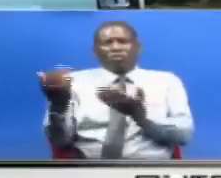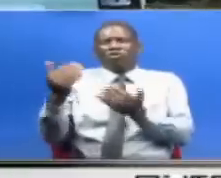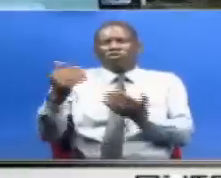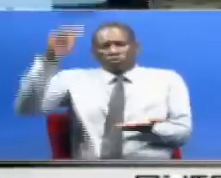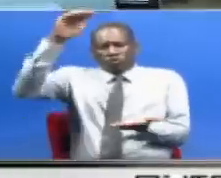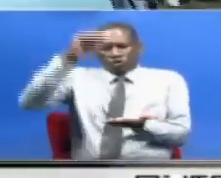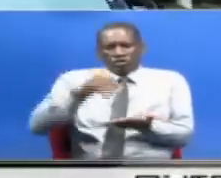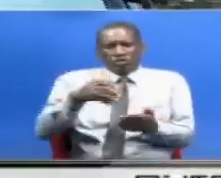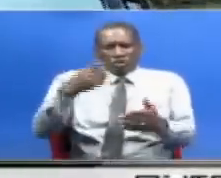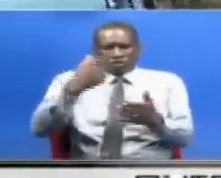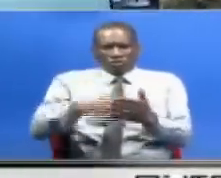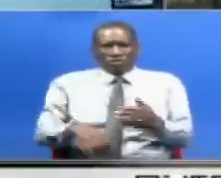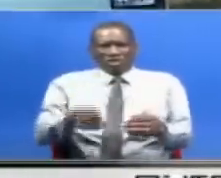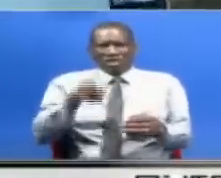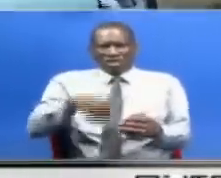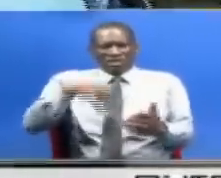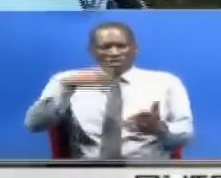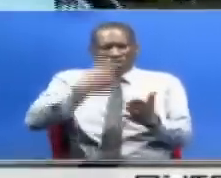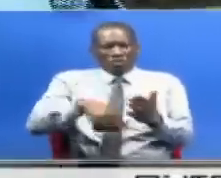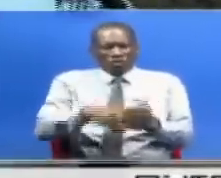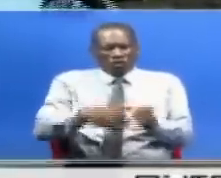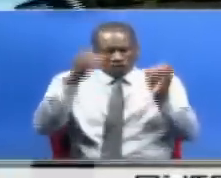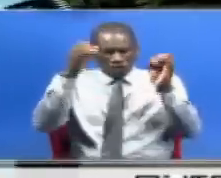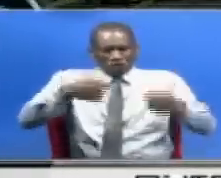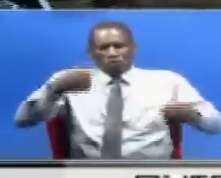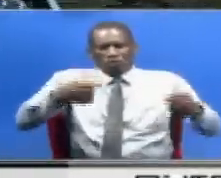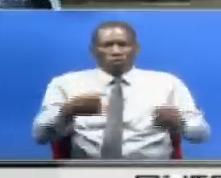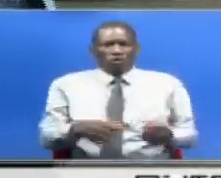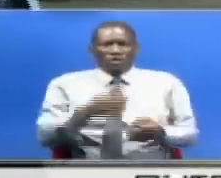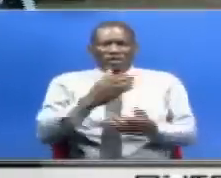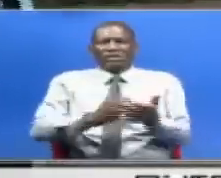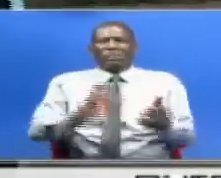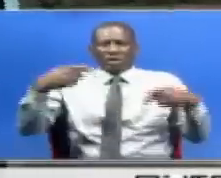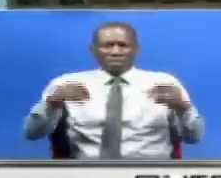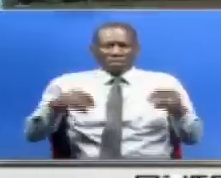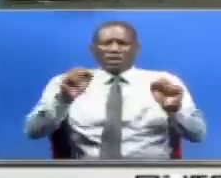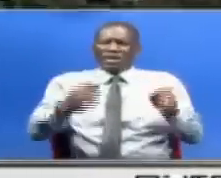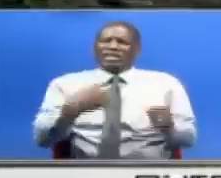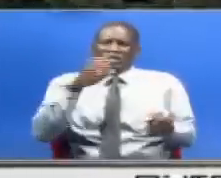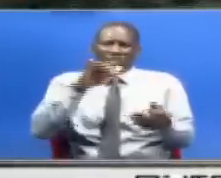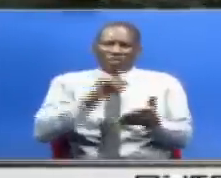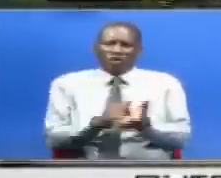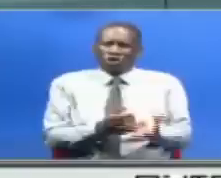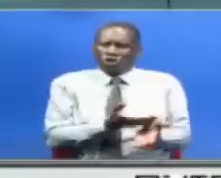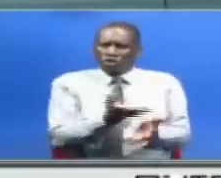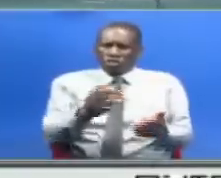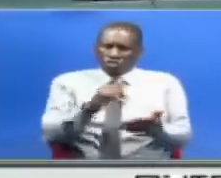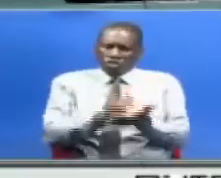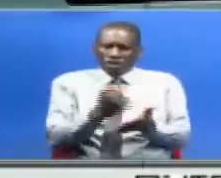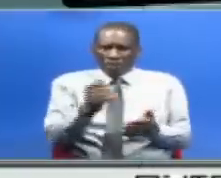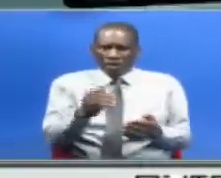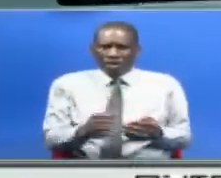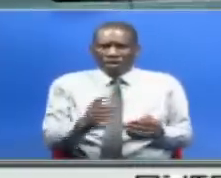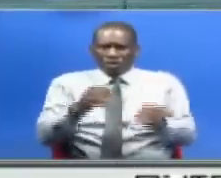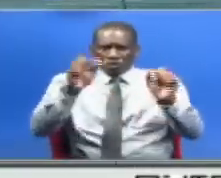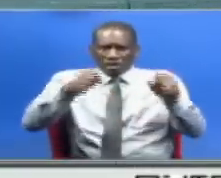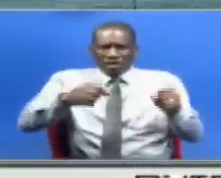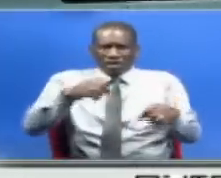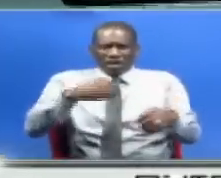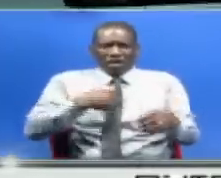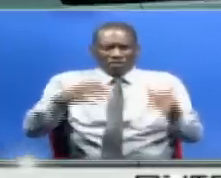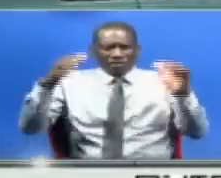that. While these are prices for a brand new car, some Kenyans might argue that for those amounts, one could get much